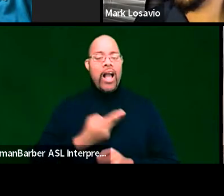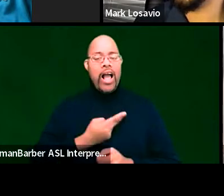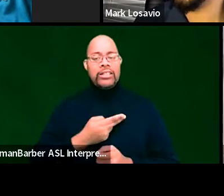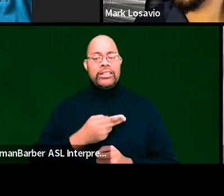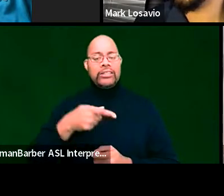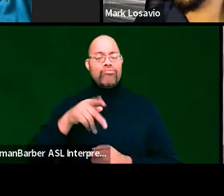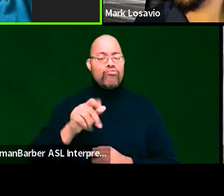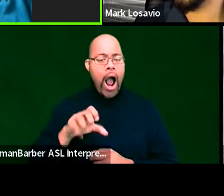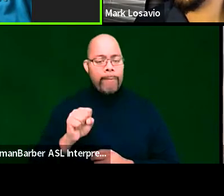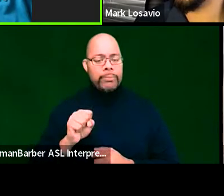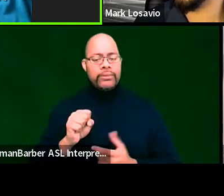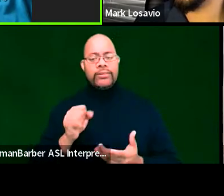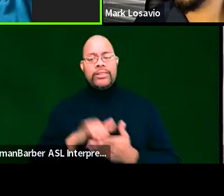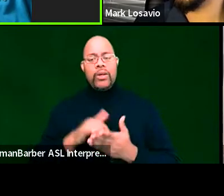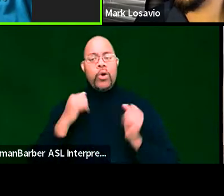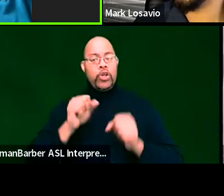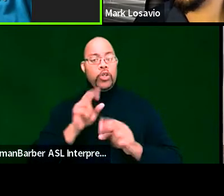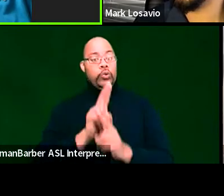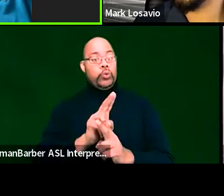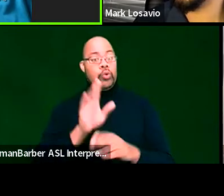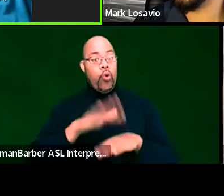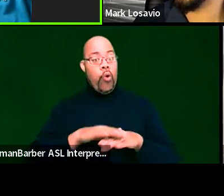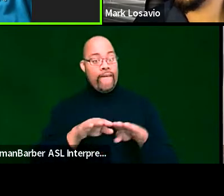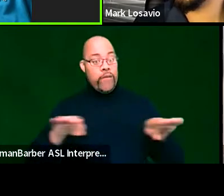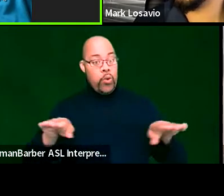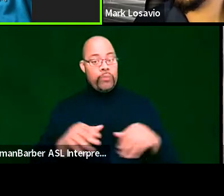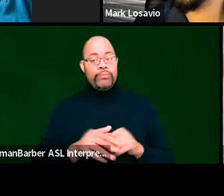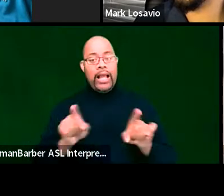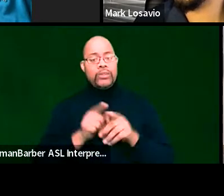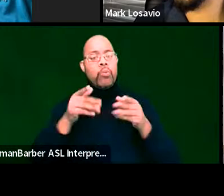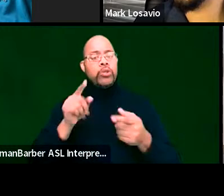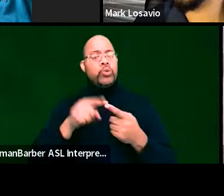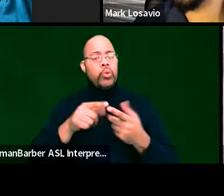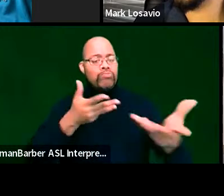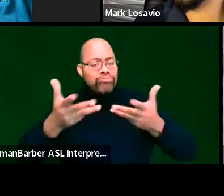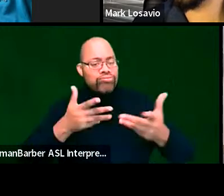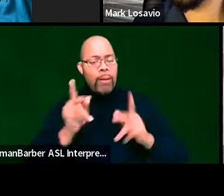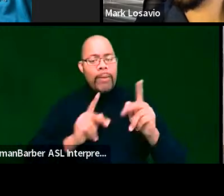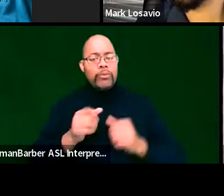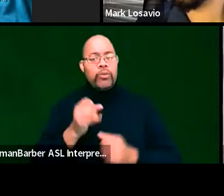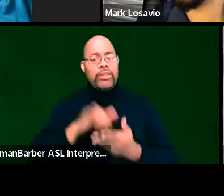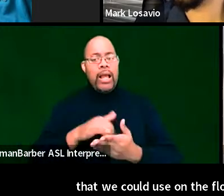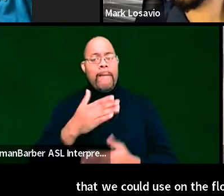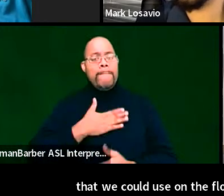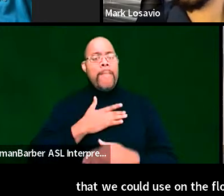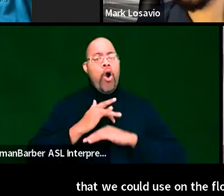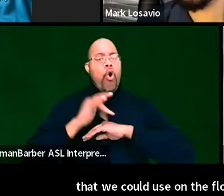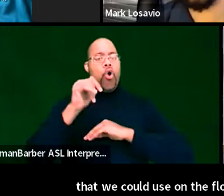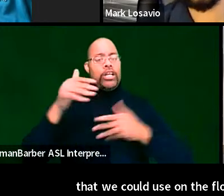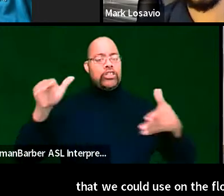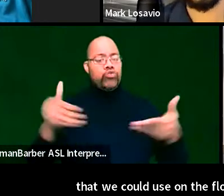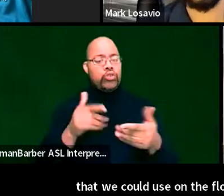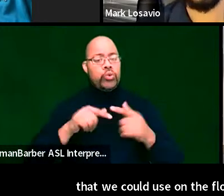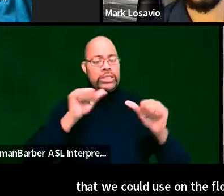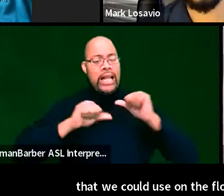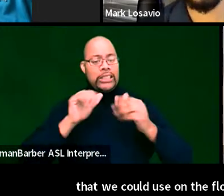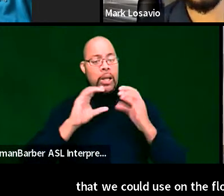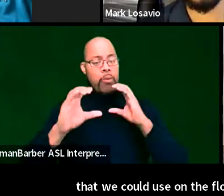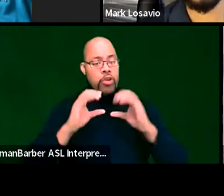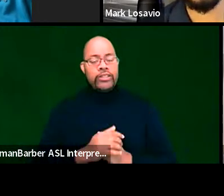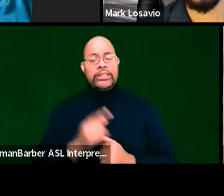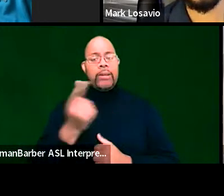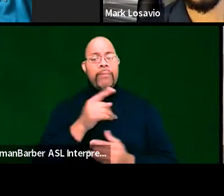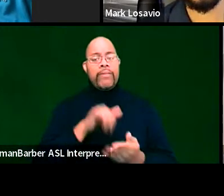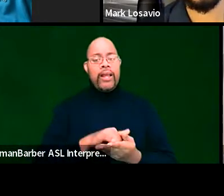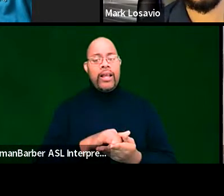props, right, that we could use on the floor as a way to like engage people. So this was like my early introduction to science communication,